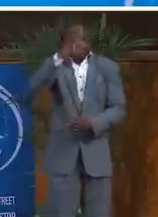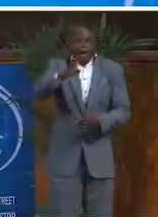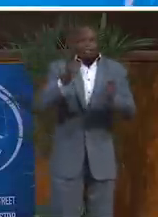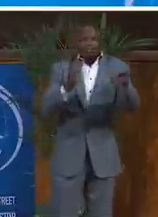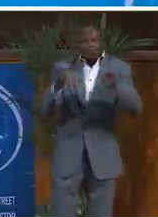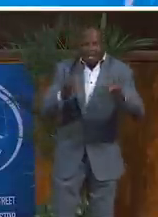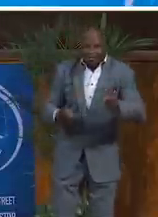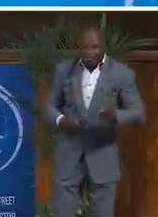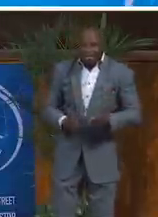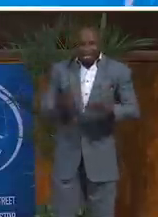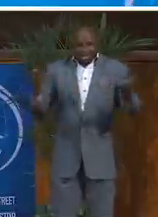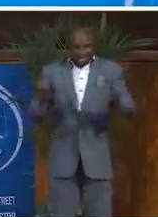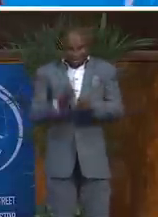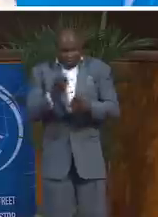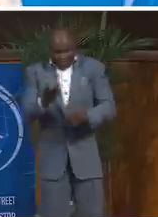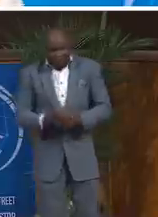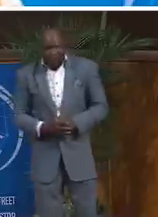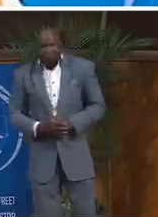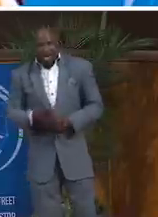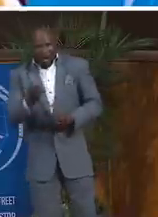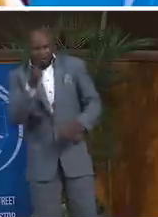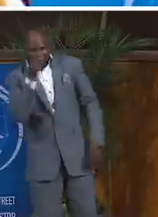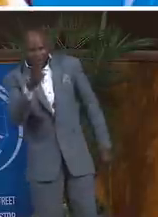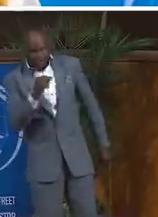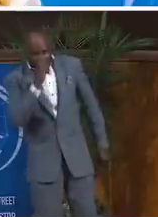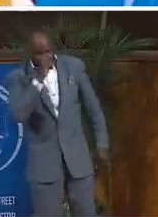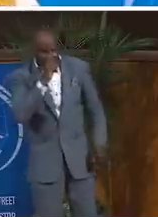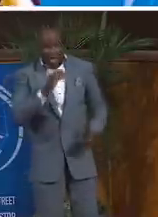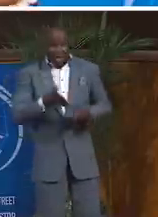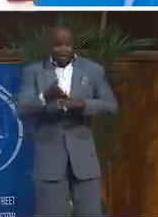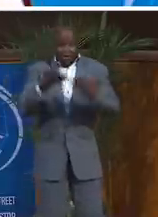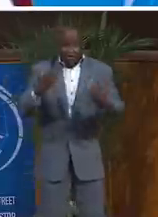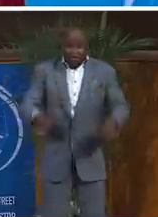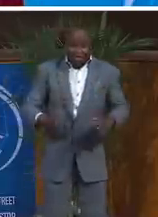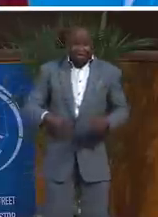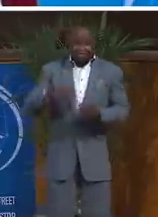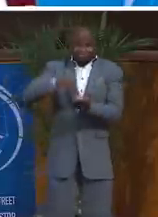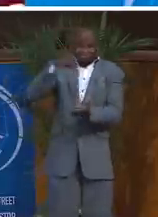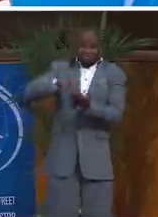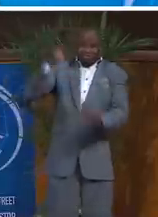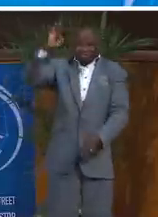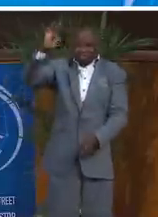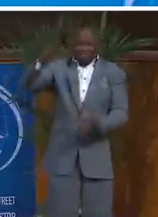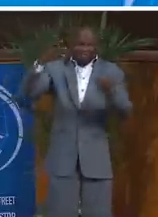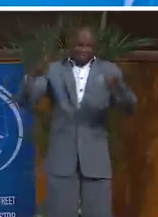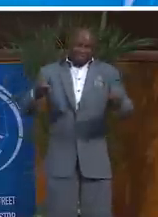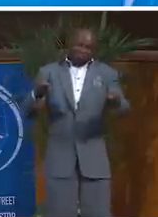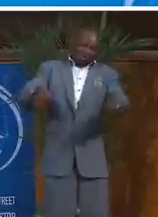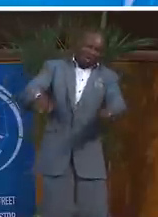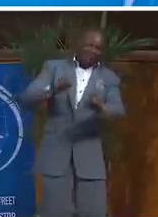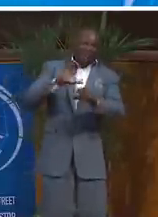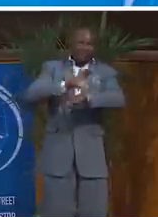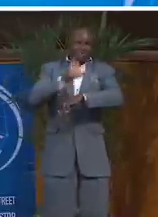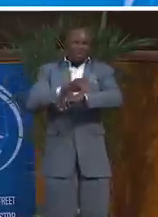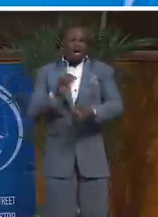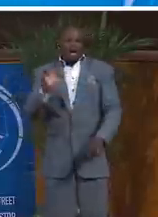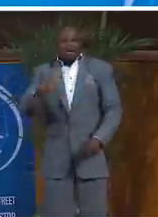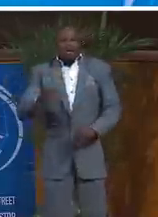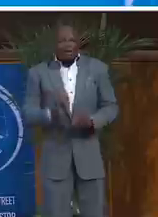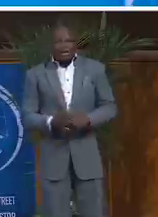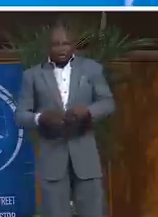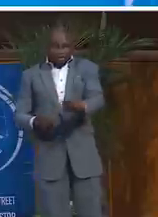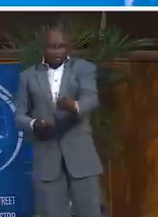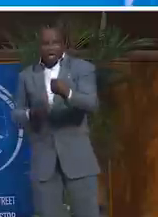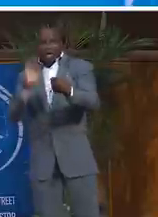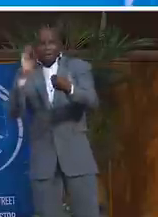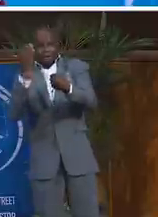reign. Here it is. I want you, after you finish shouting over the sermon, I want you to go get a handheld